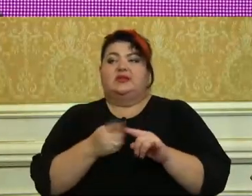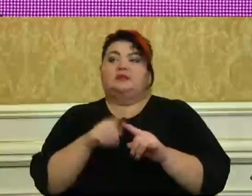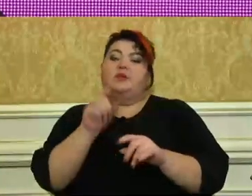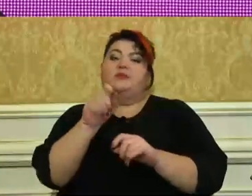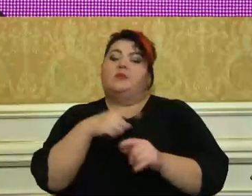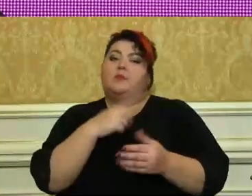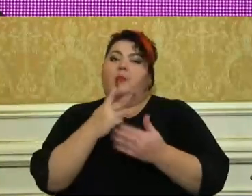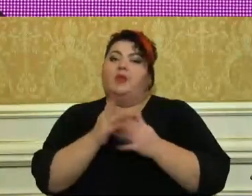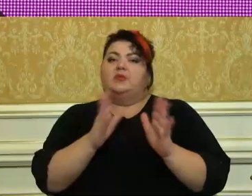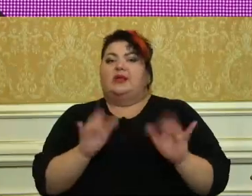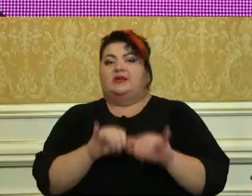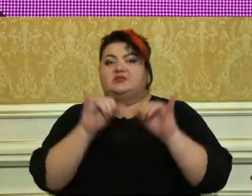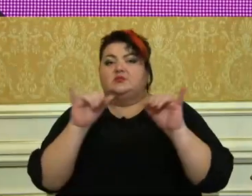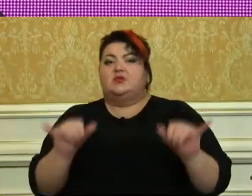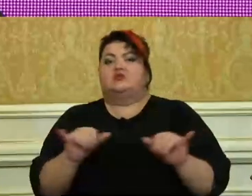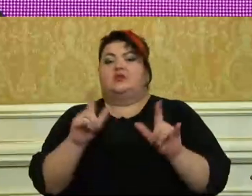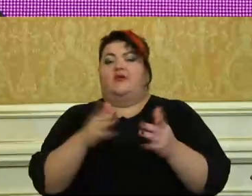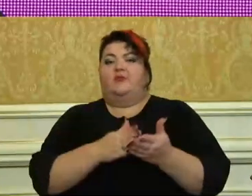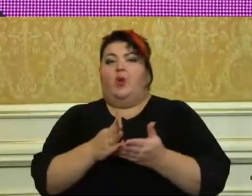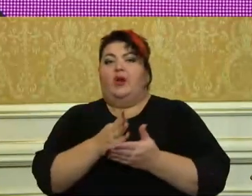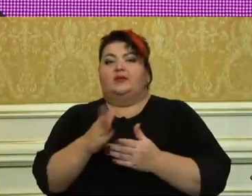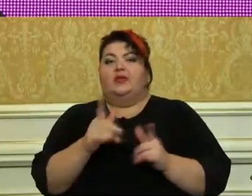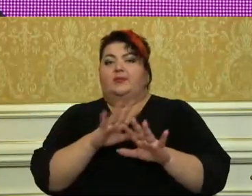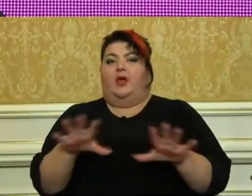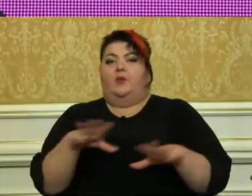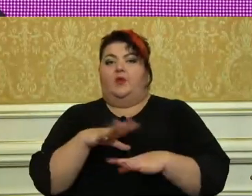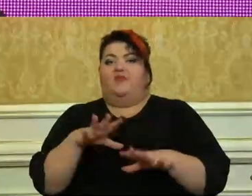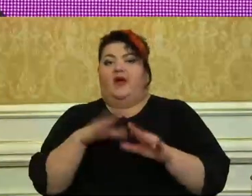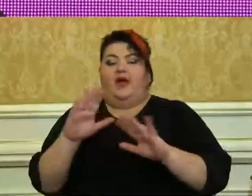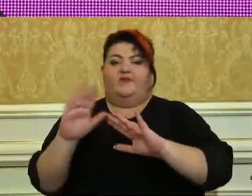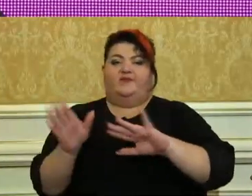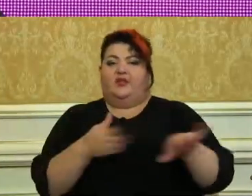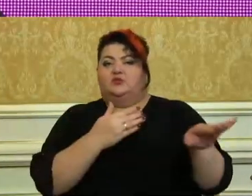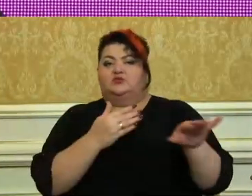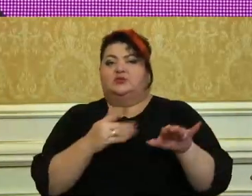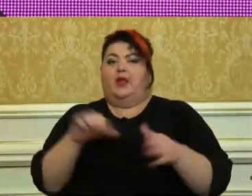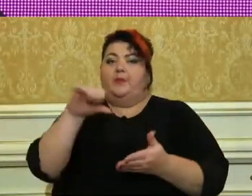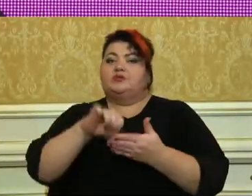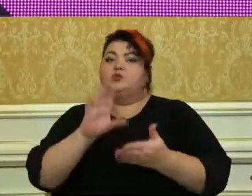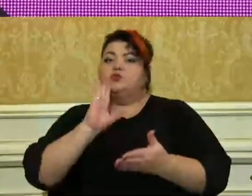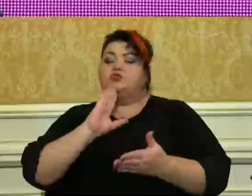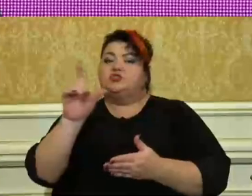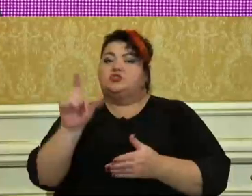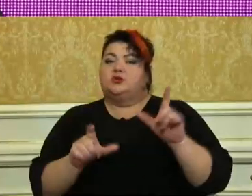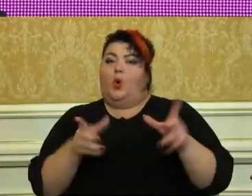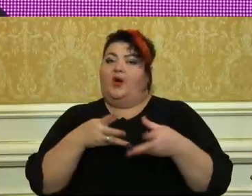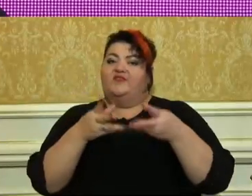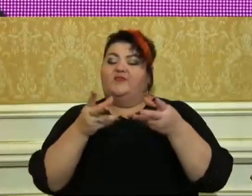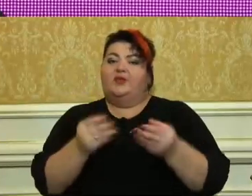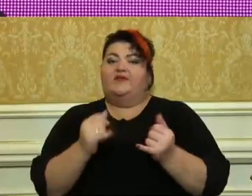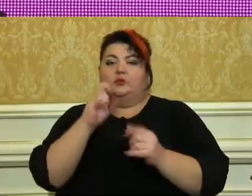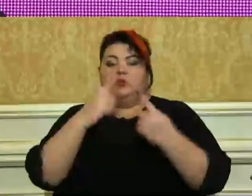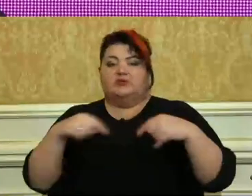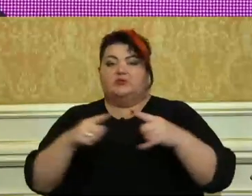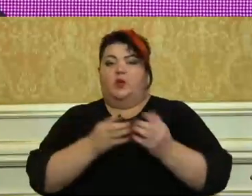of course, our task is not to increase in the number of women in politics. There is no exclusion, and